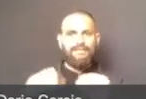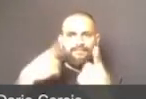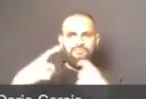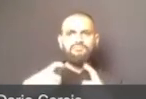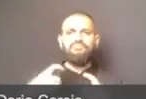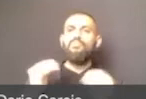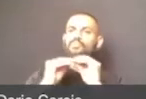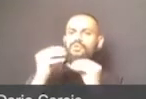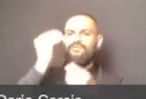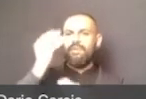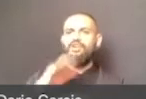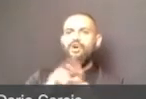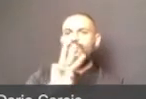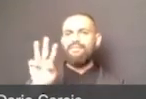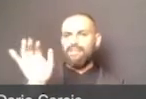our website.